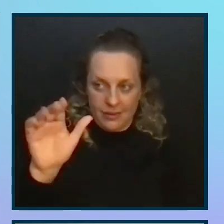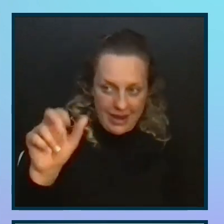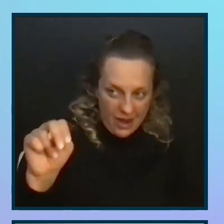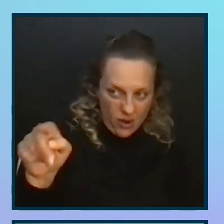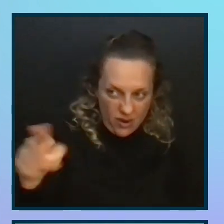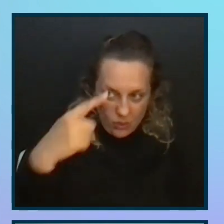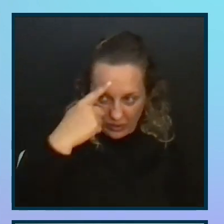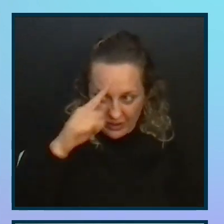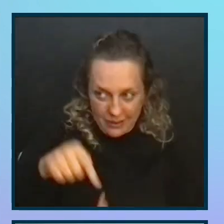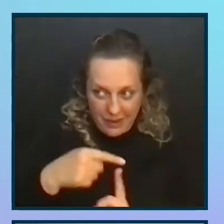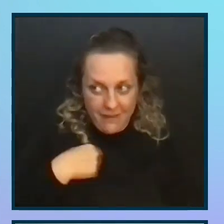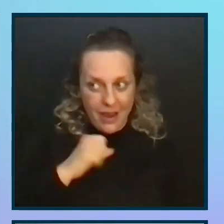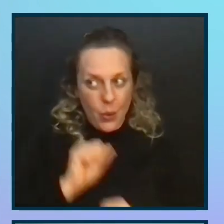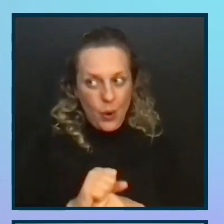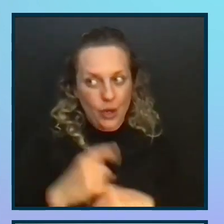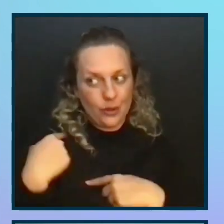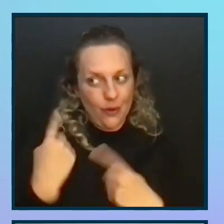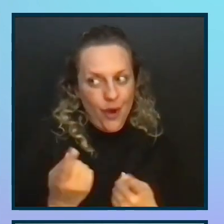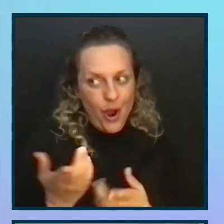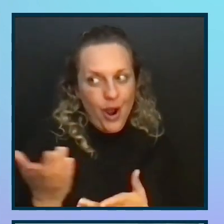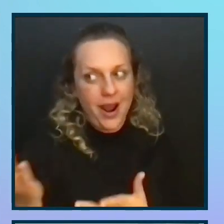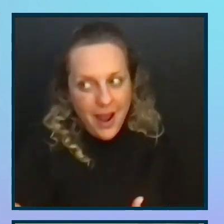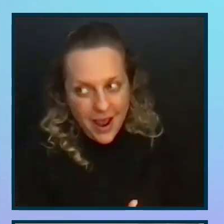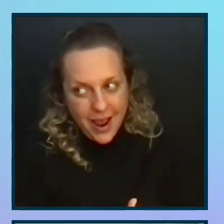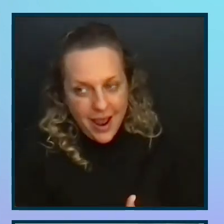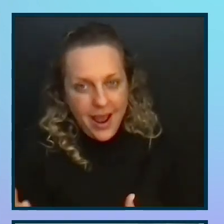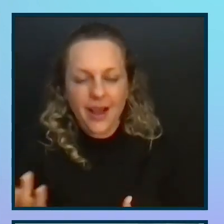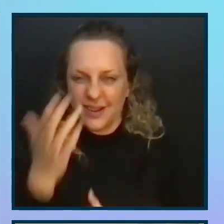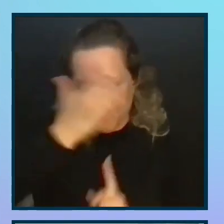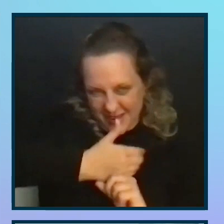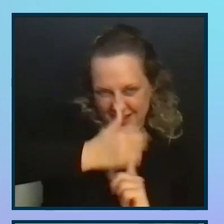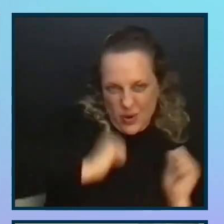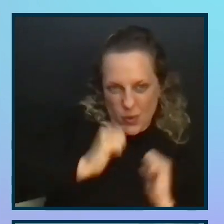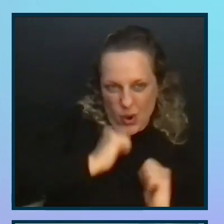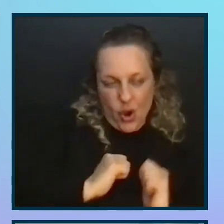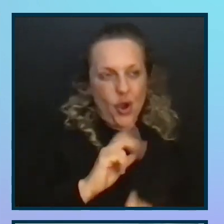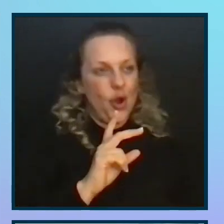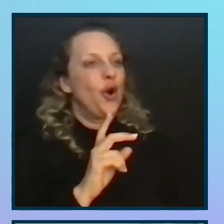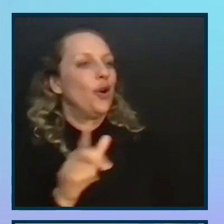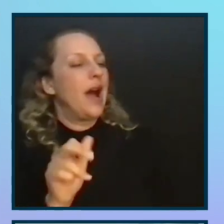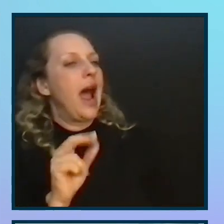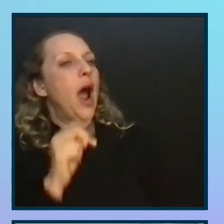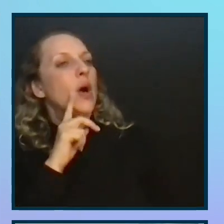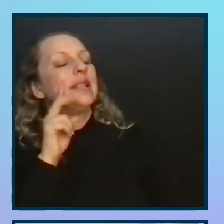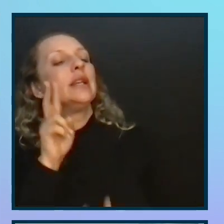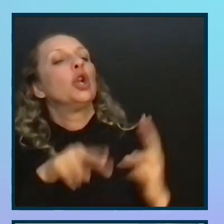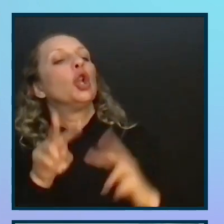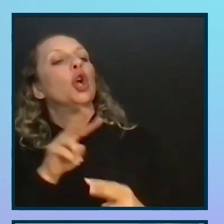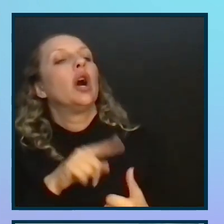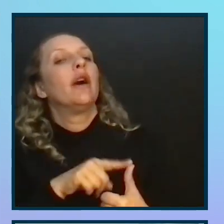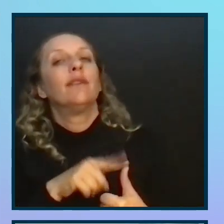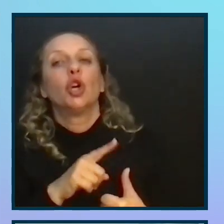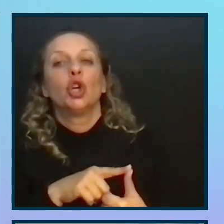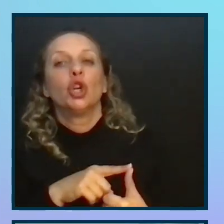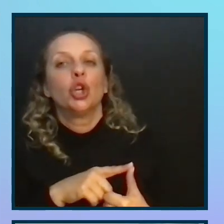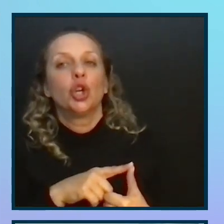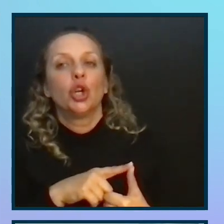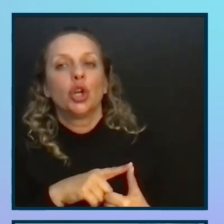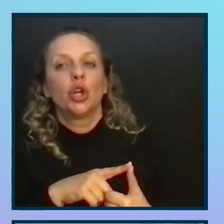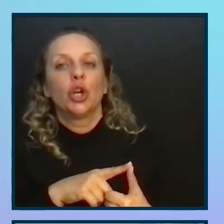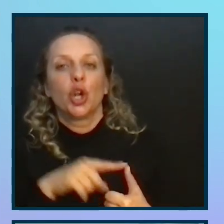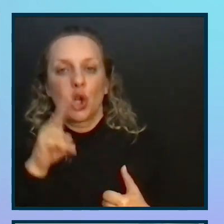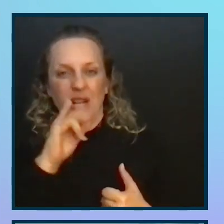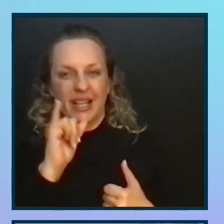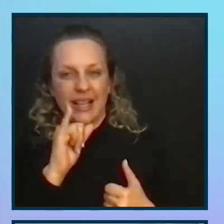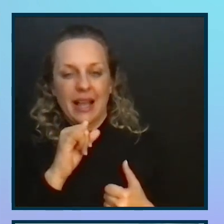what do you think of our work so far? So there's a few things that we'll probably need to take a look at. The first of which is that it looks like